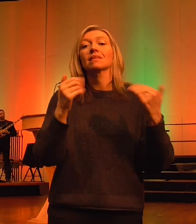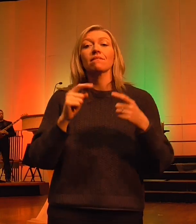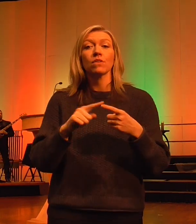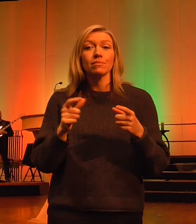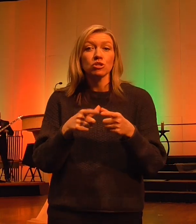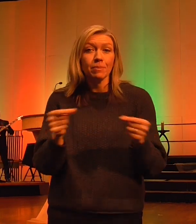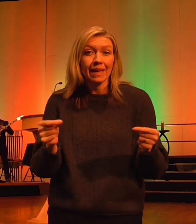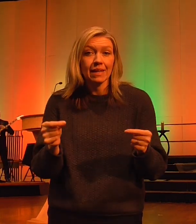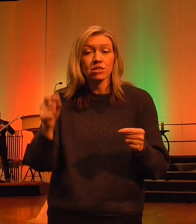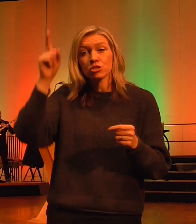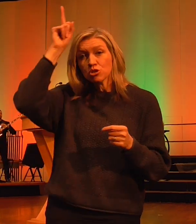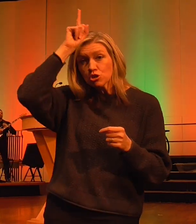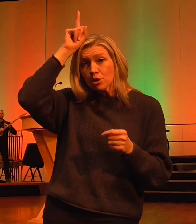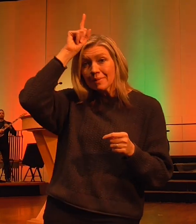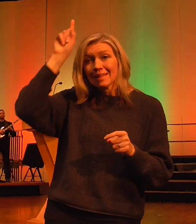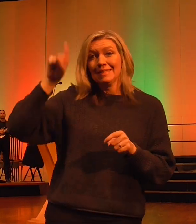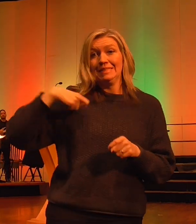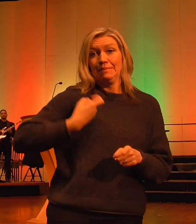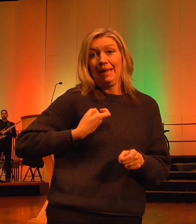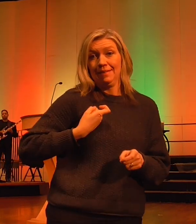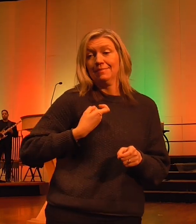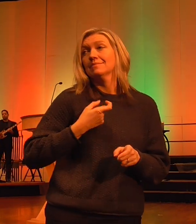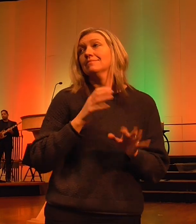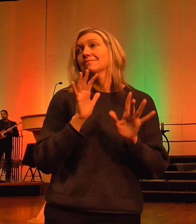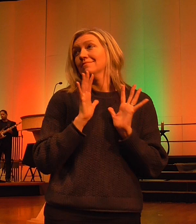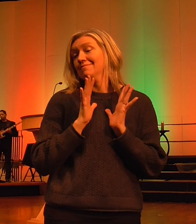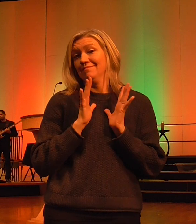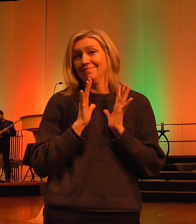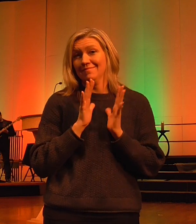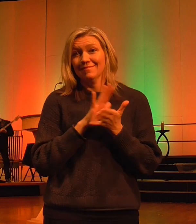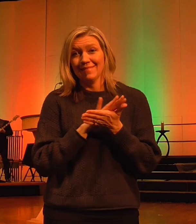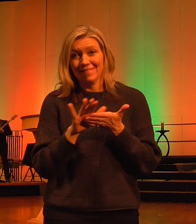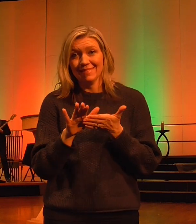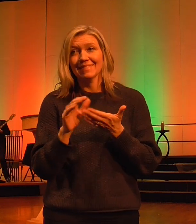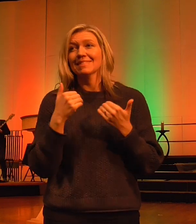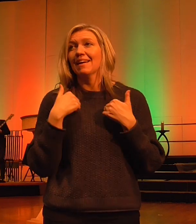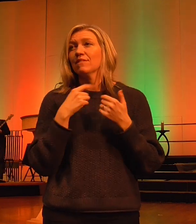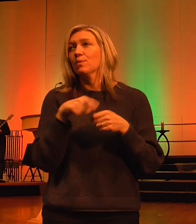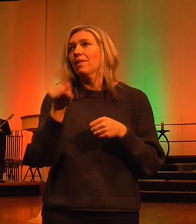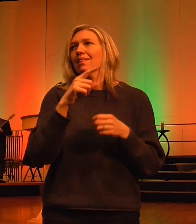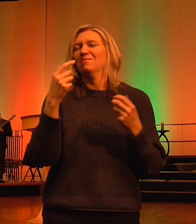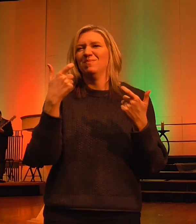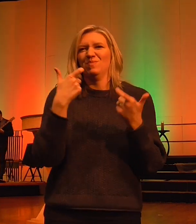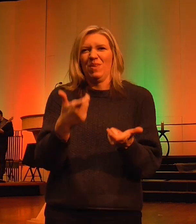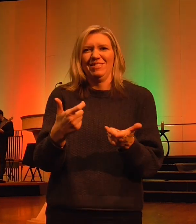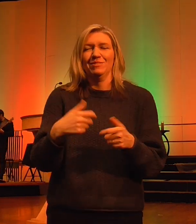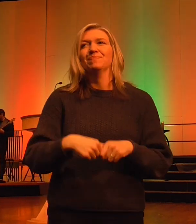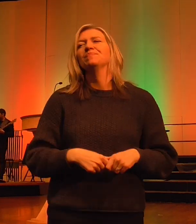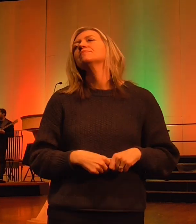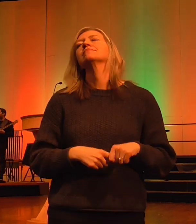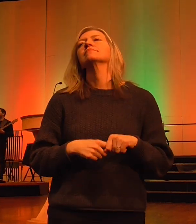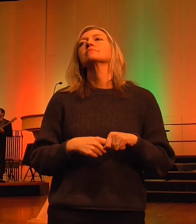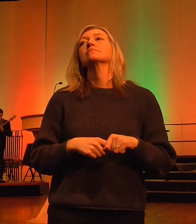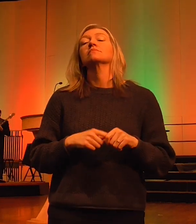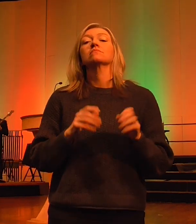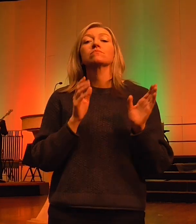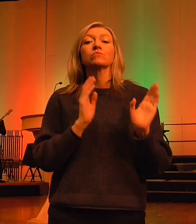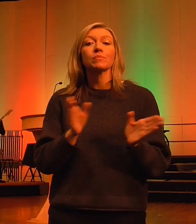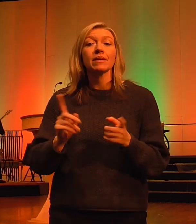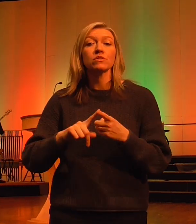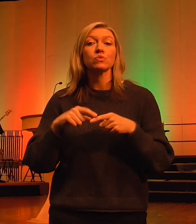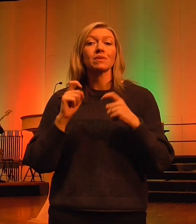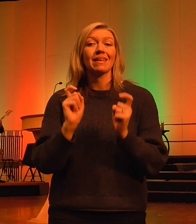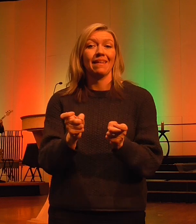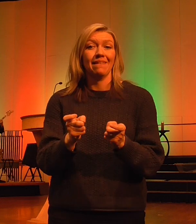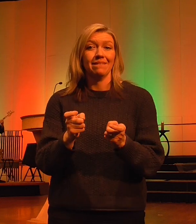Japan, Germany, and Spain. What an opportunity. Great, great, great. So glad to have you all here. So as we prepare to give, I invite us just to